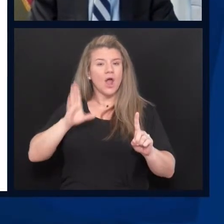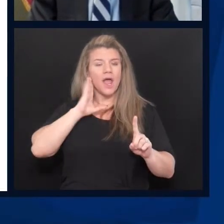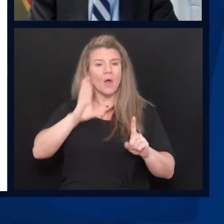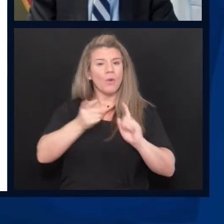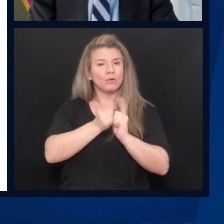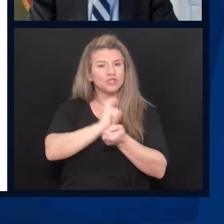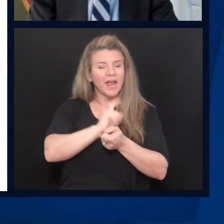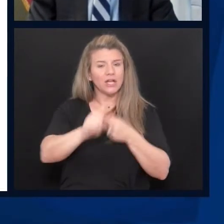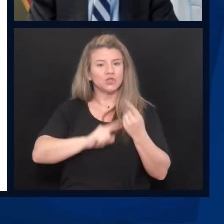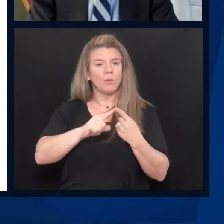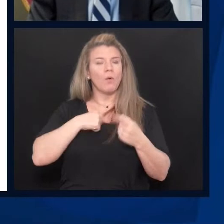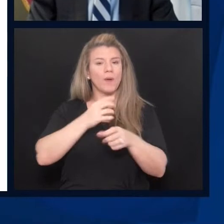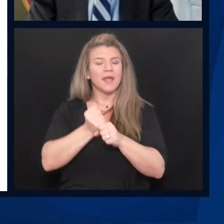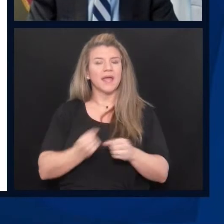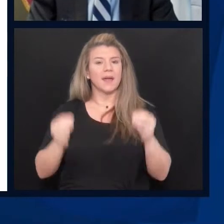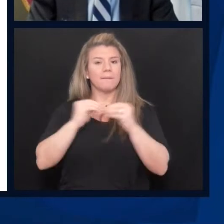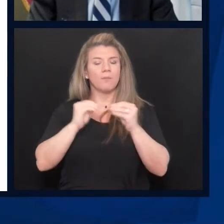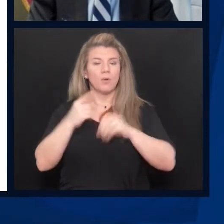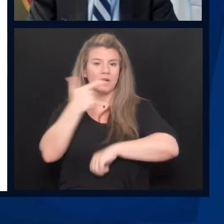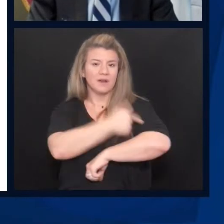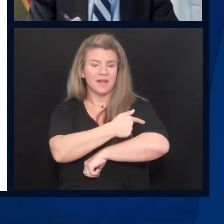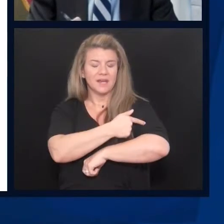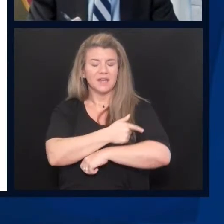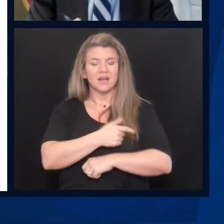this data is that it includes